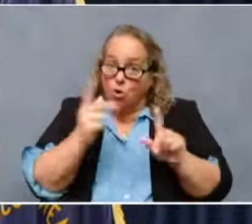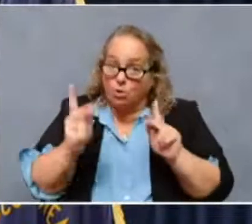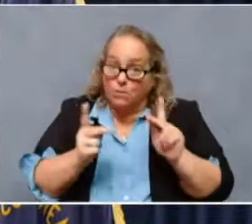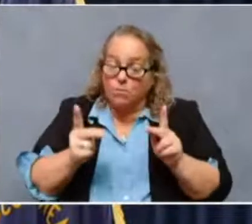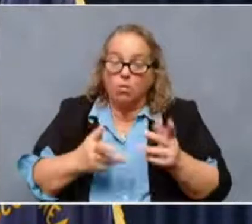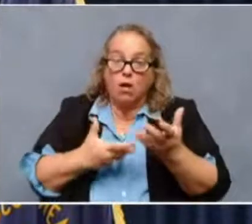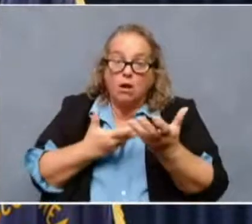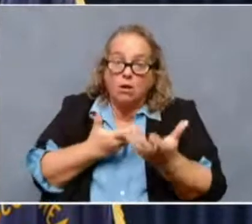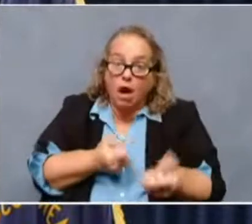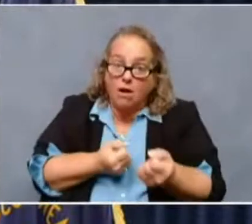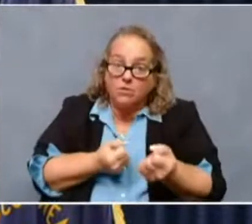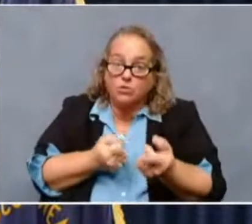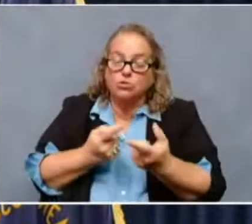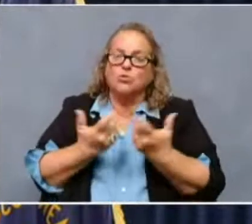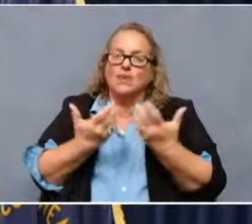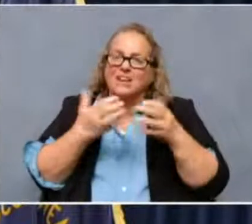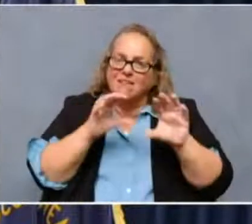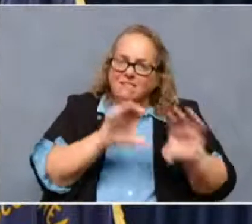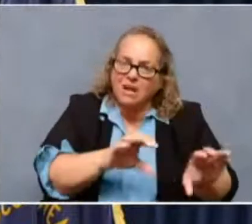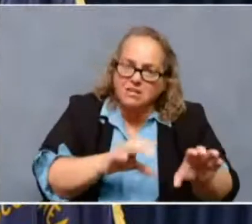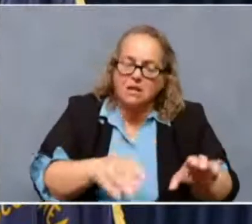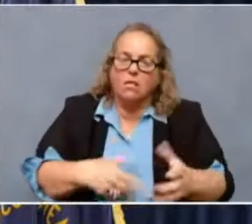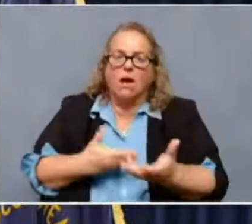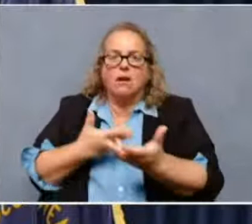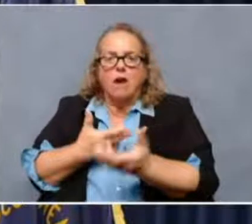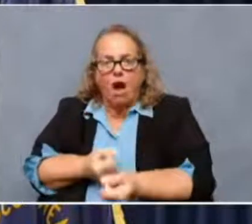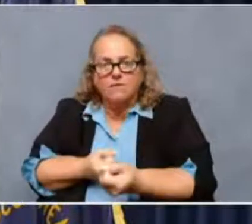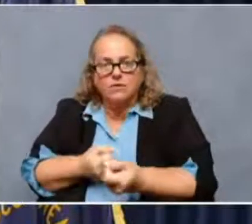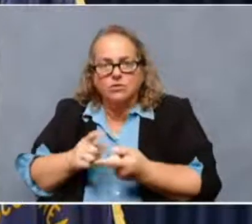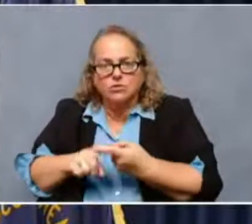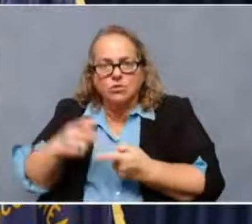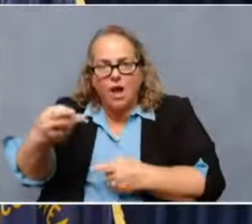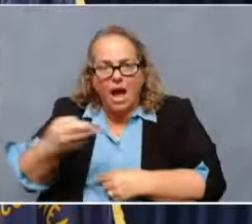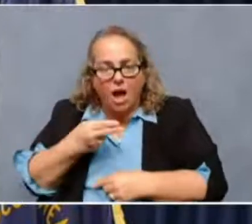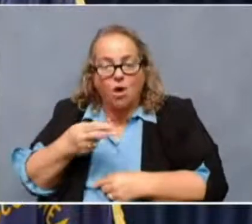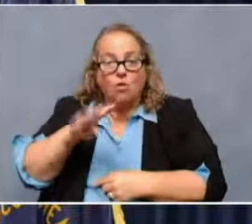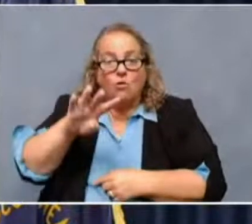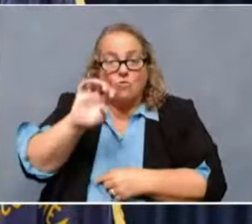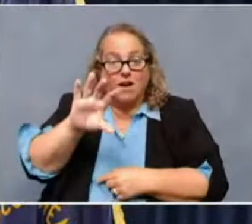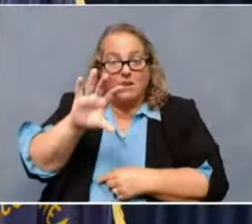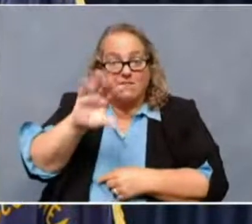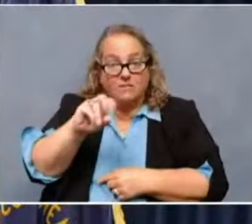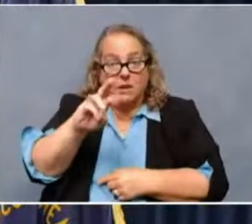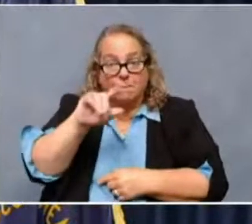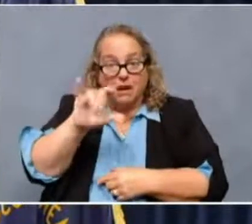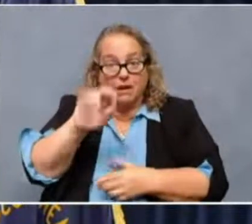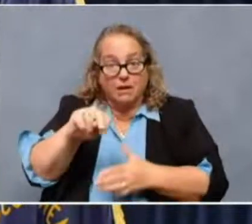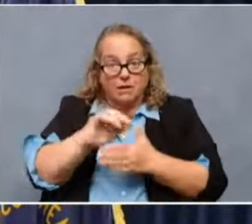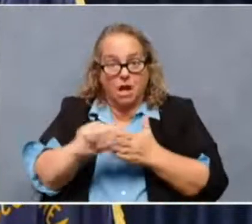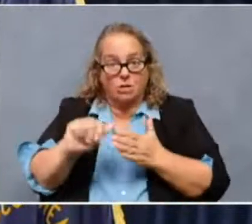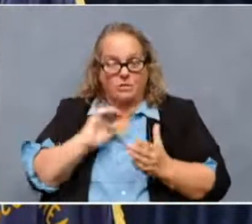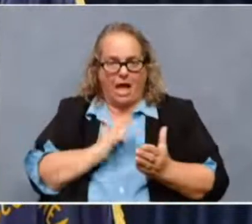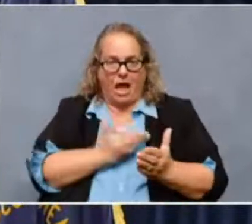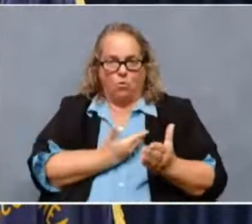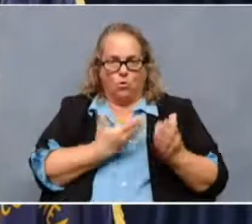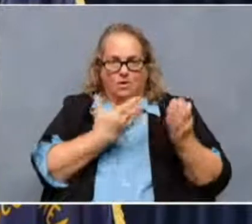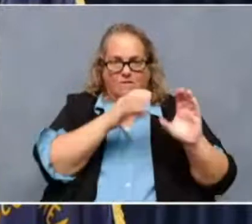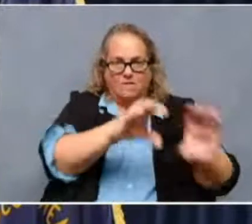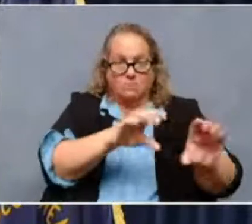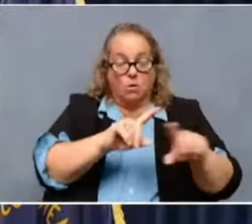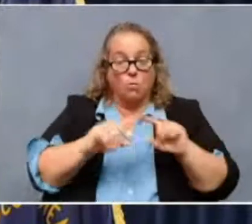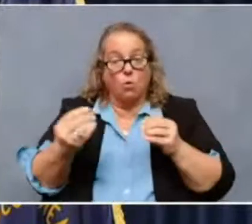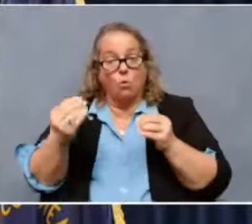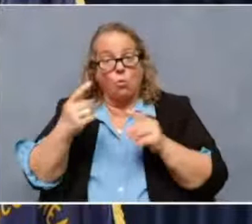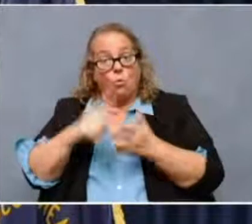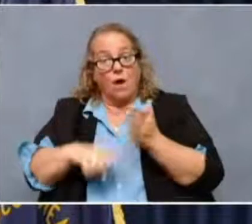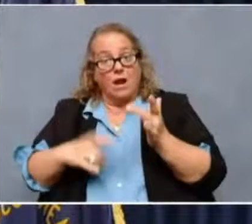to invest, the confidence to hire. So $450 million is our investment. But what excites me more is what that